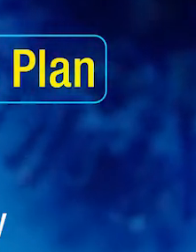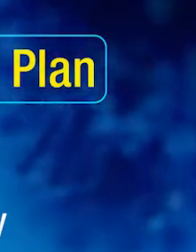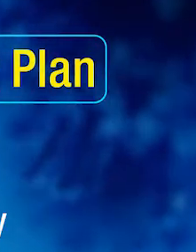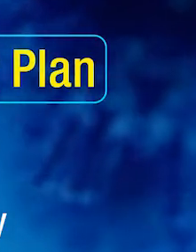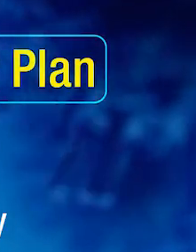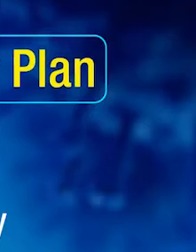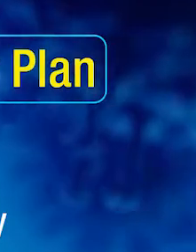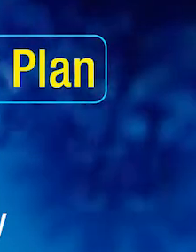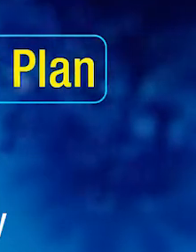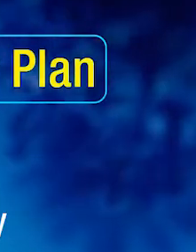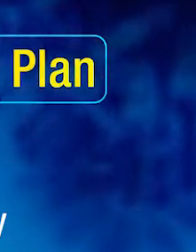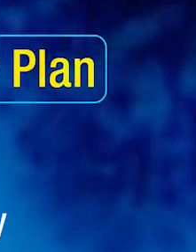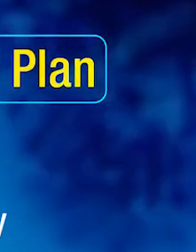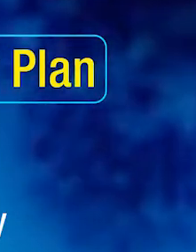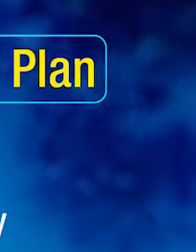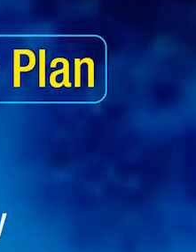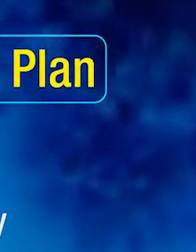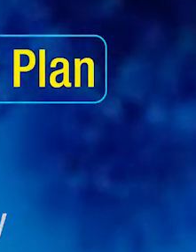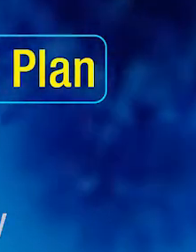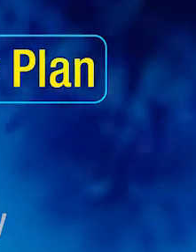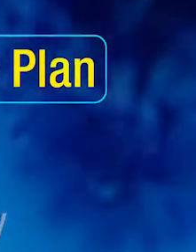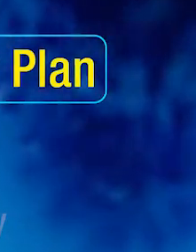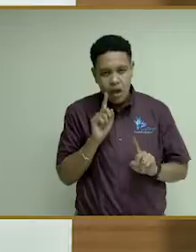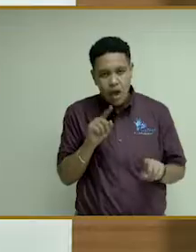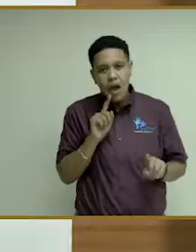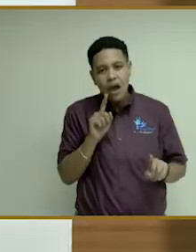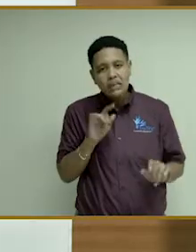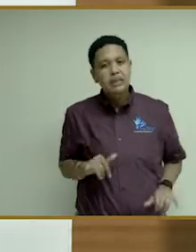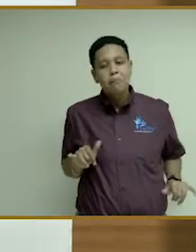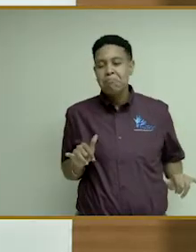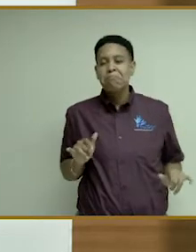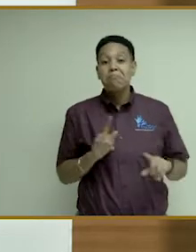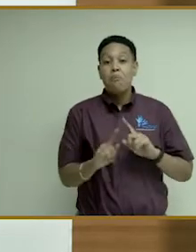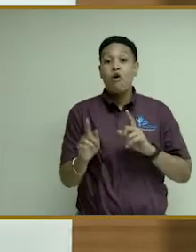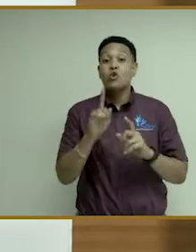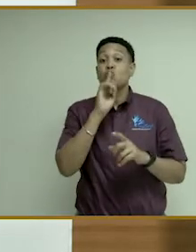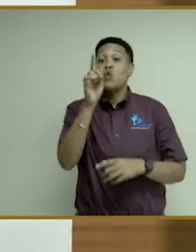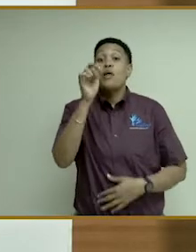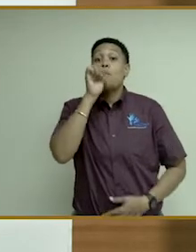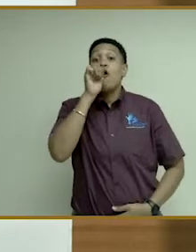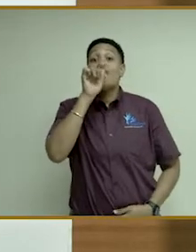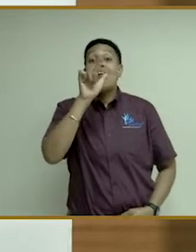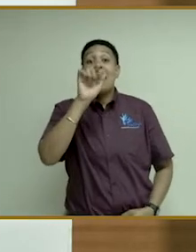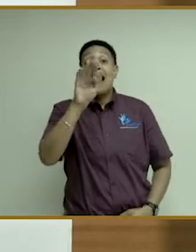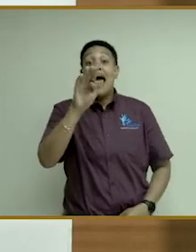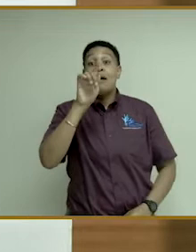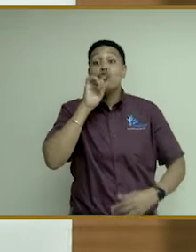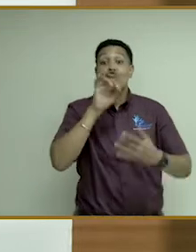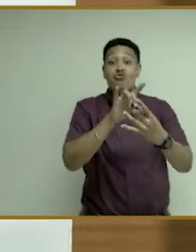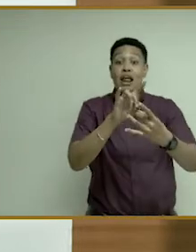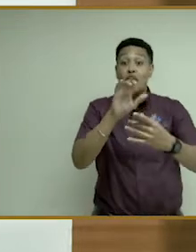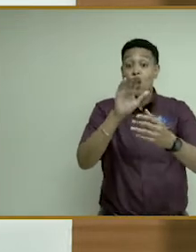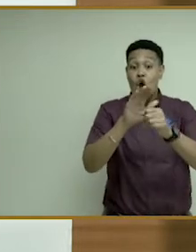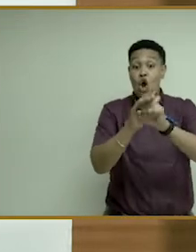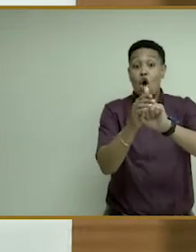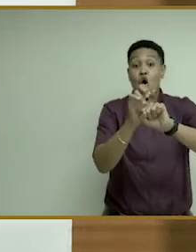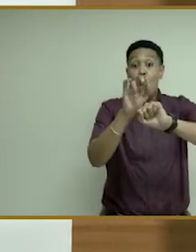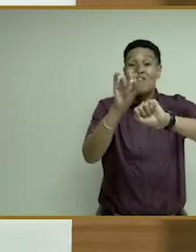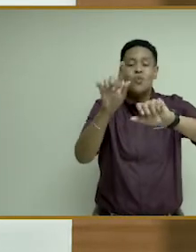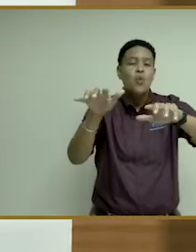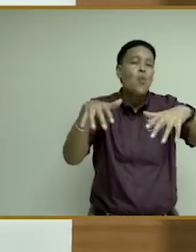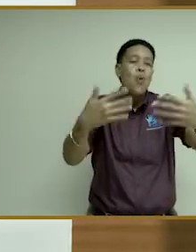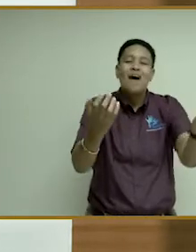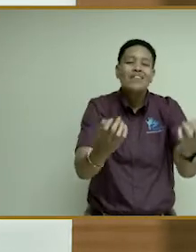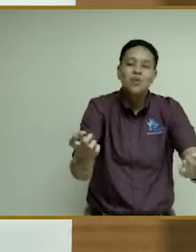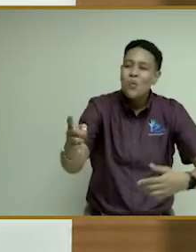labs to outsource testing. Truth is, private labs, as it relates to COVID, do not have the equipment,